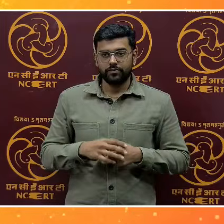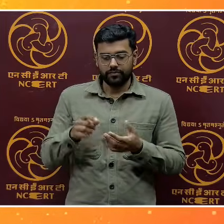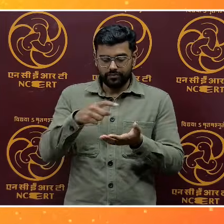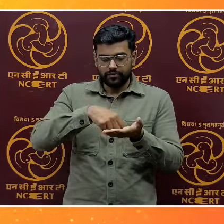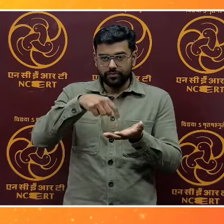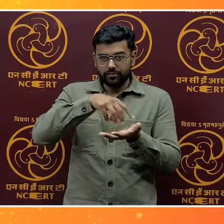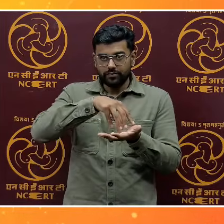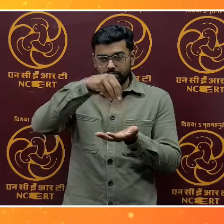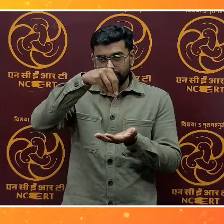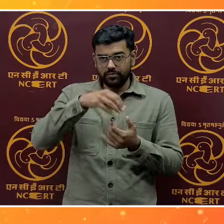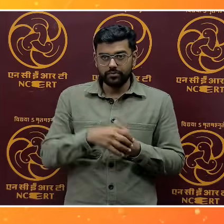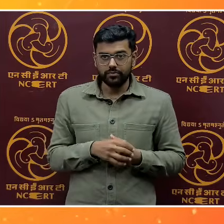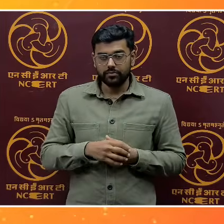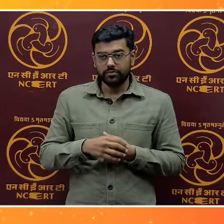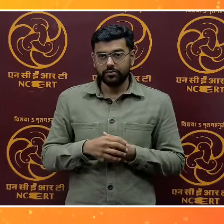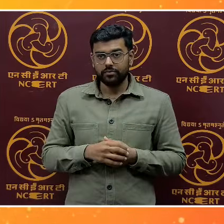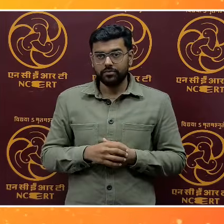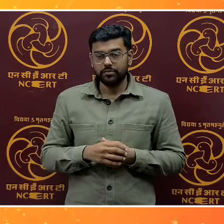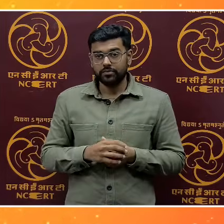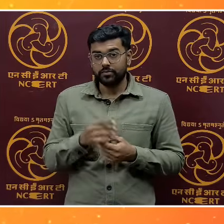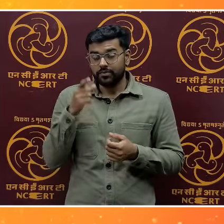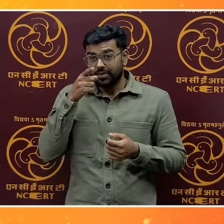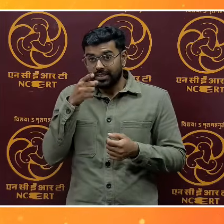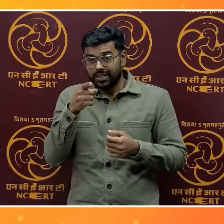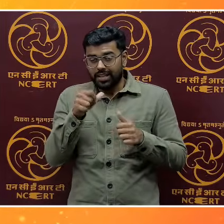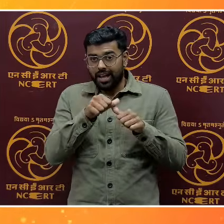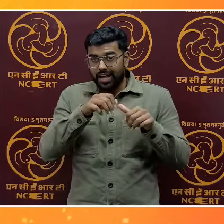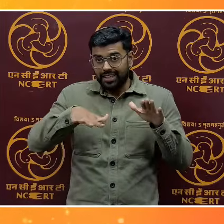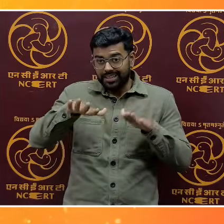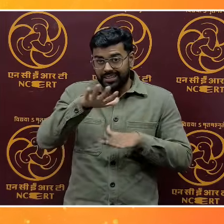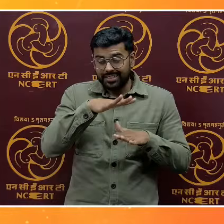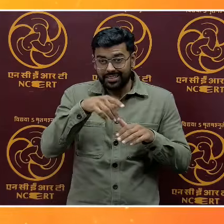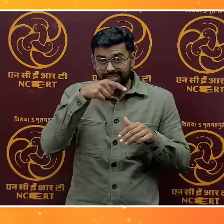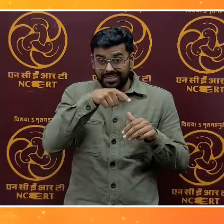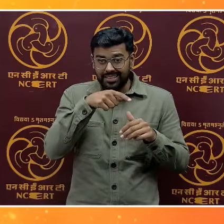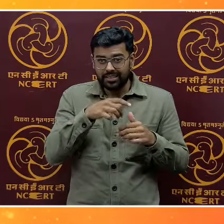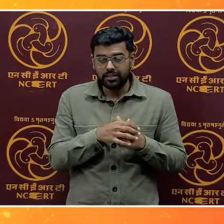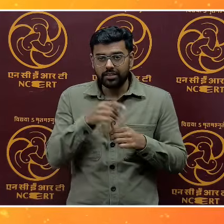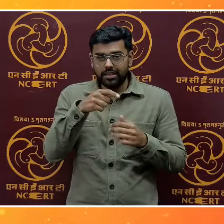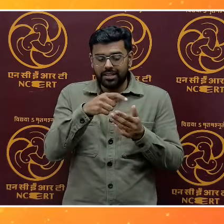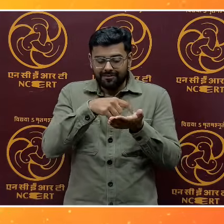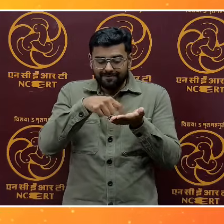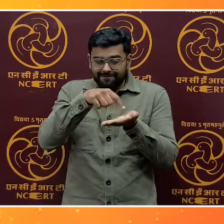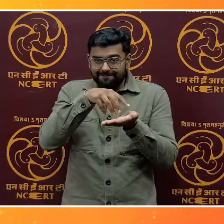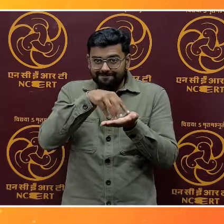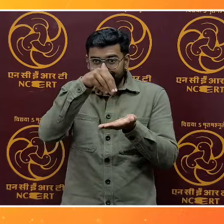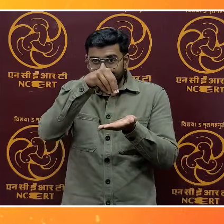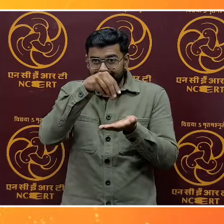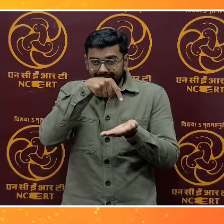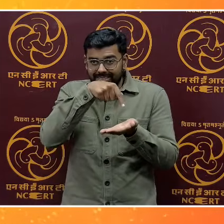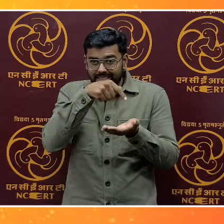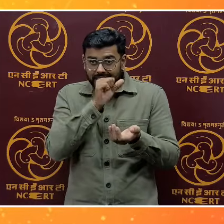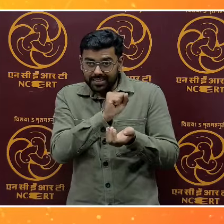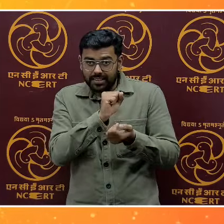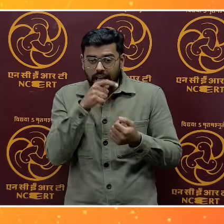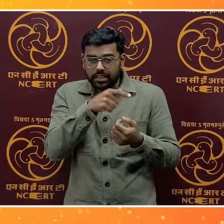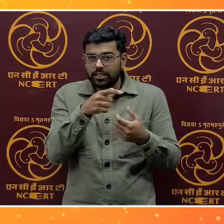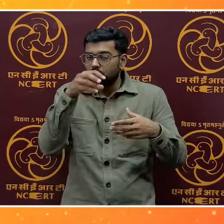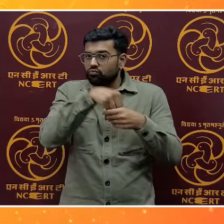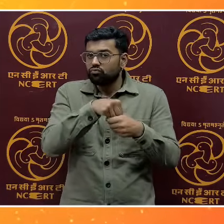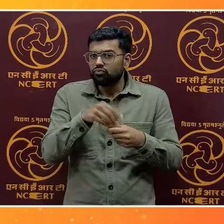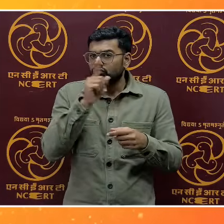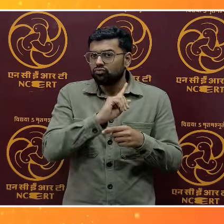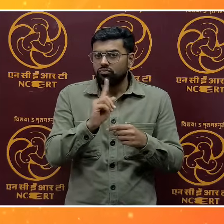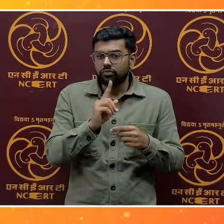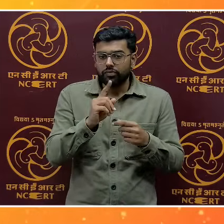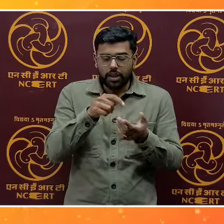curved surface area of cone. It is the area of the curved part of the cone, children. It is not including the